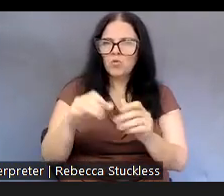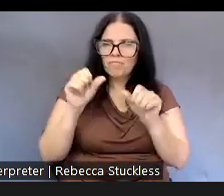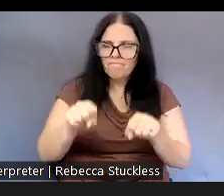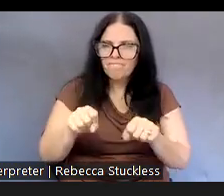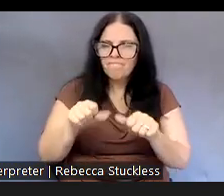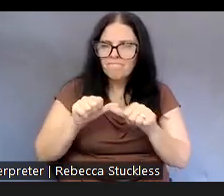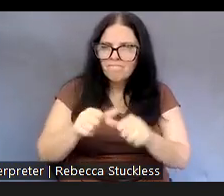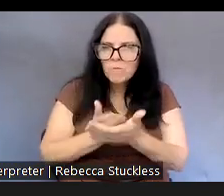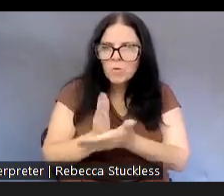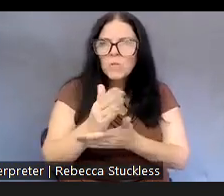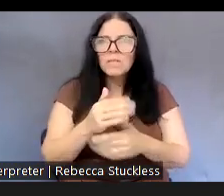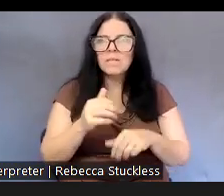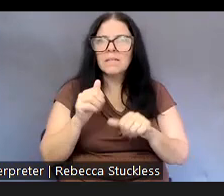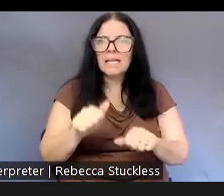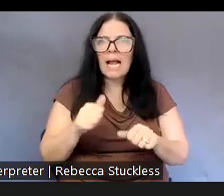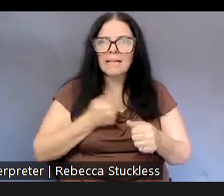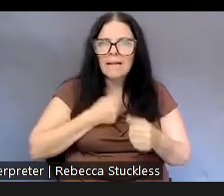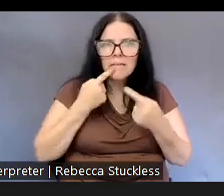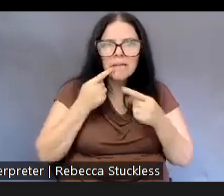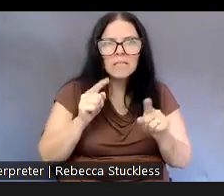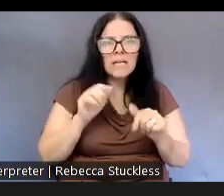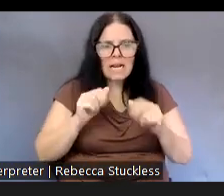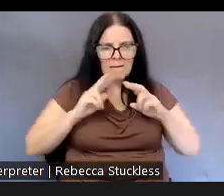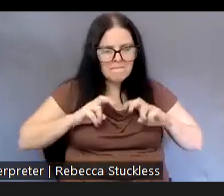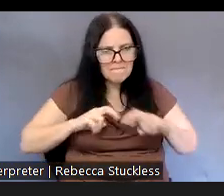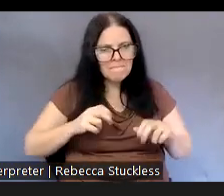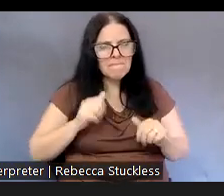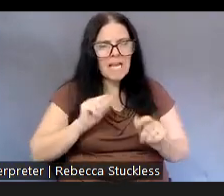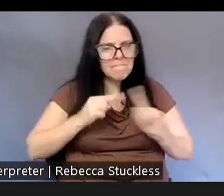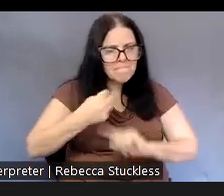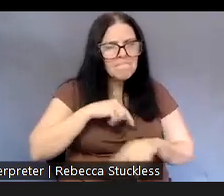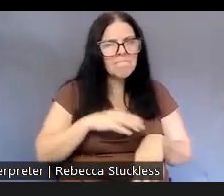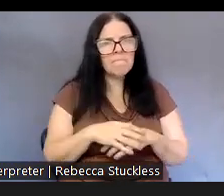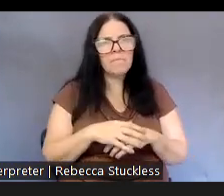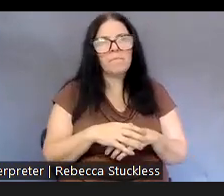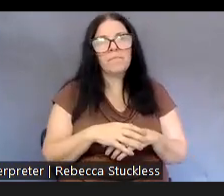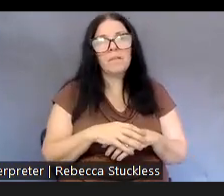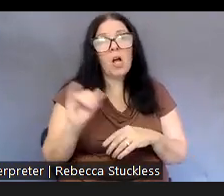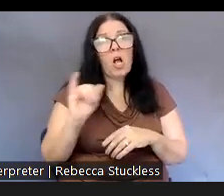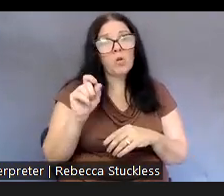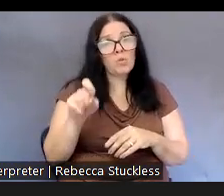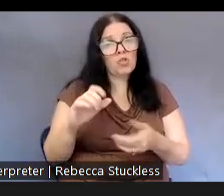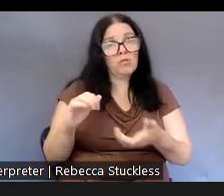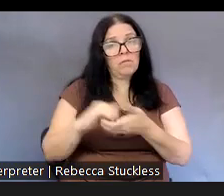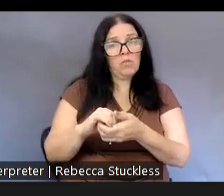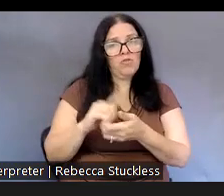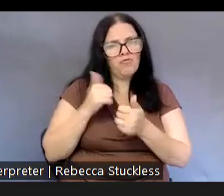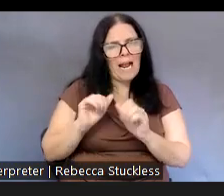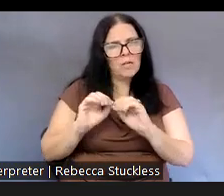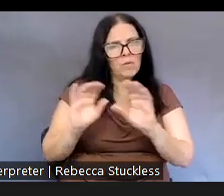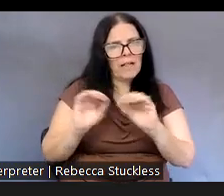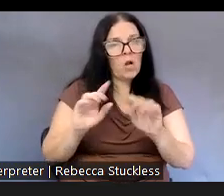We should also try in consultation with the therapist to strive for clarity. When must we